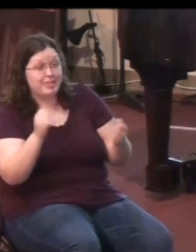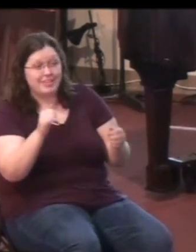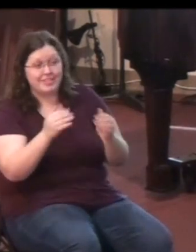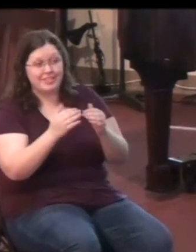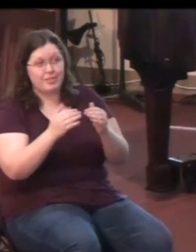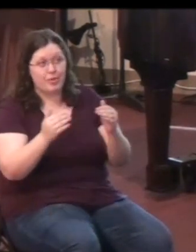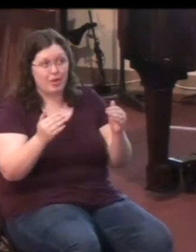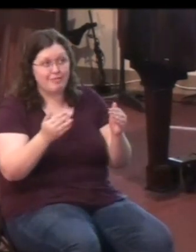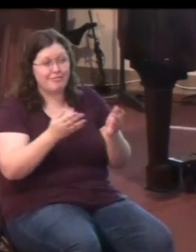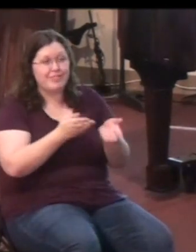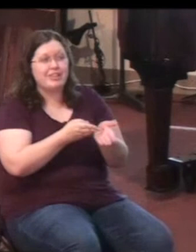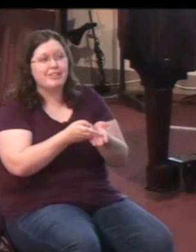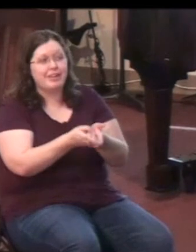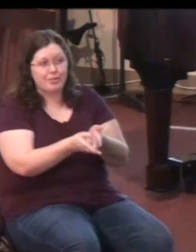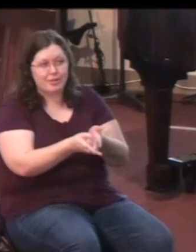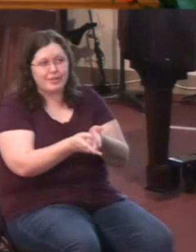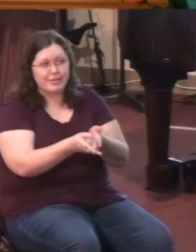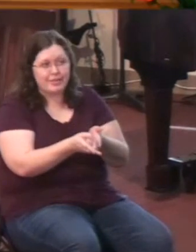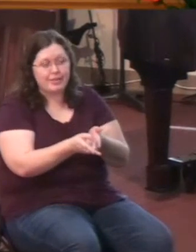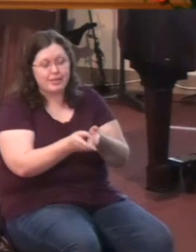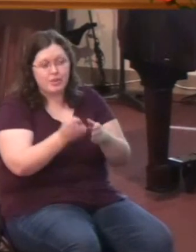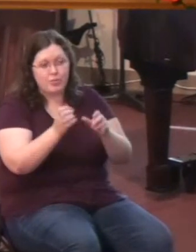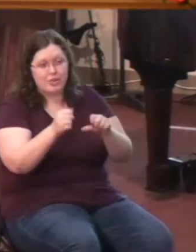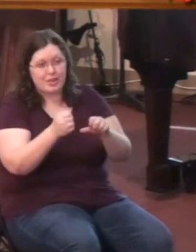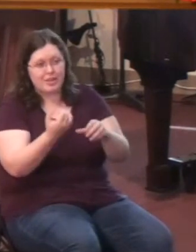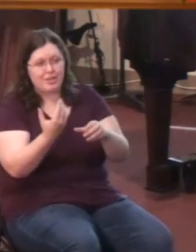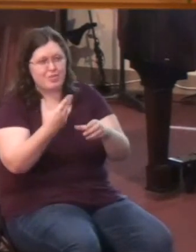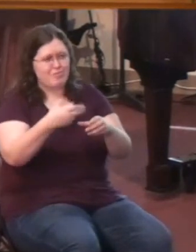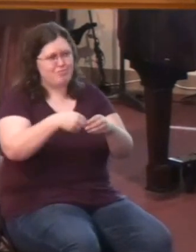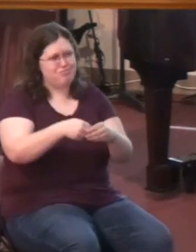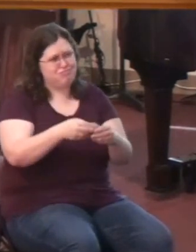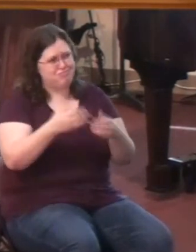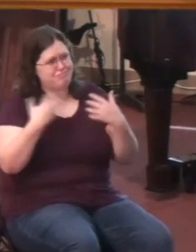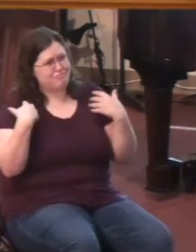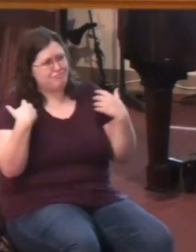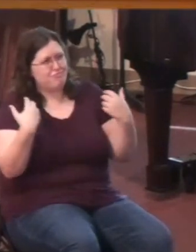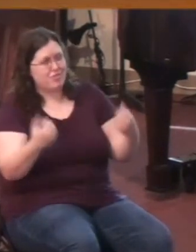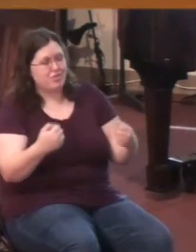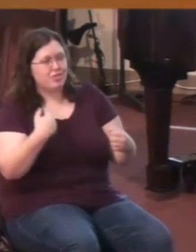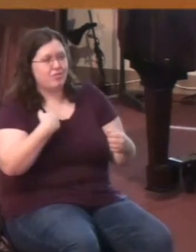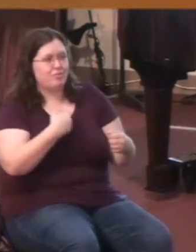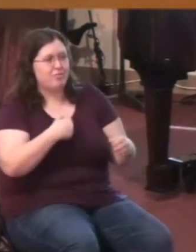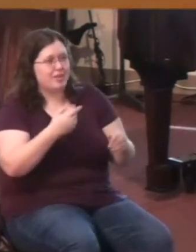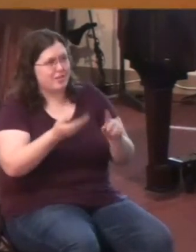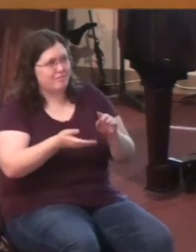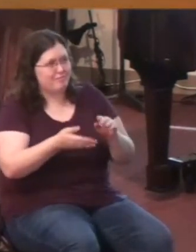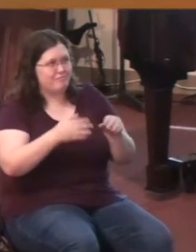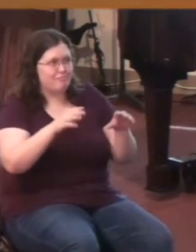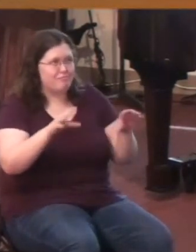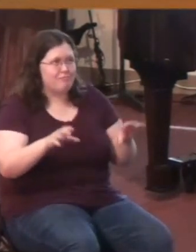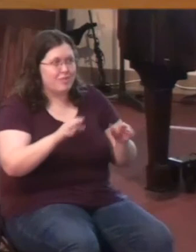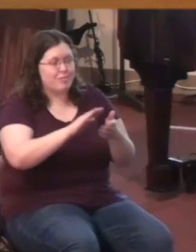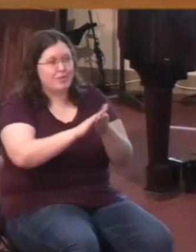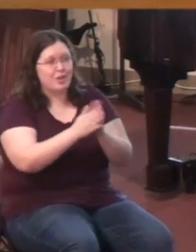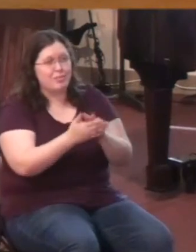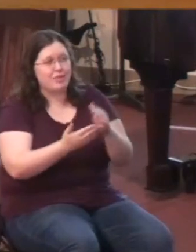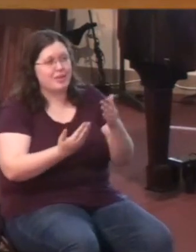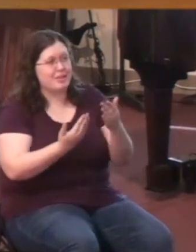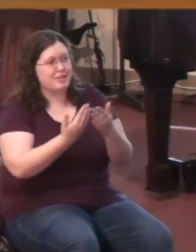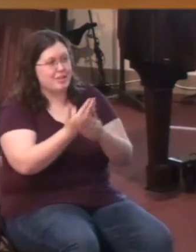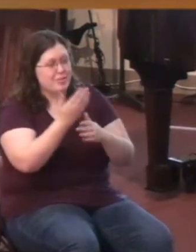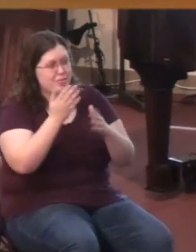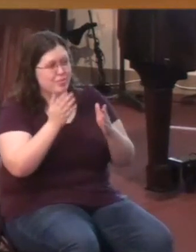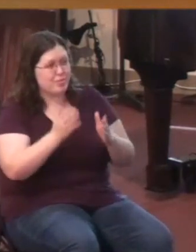integrity. When we can step into courage, then we are actually operating in a new order of being, and we move out of the world